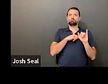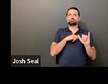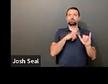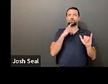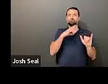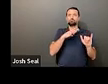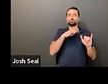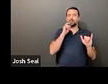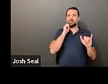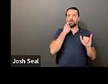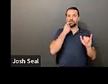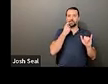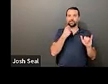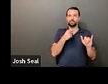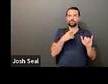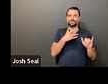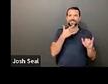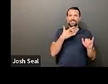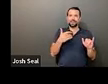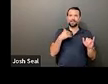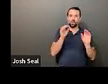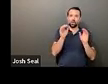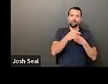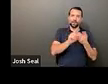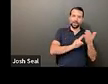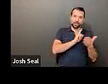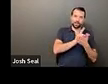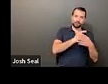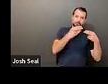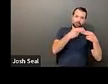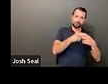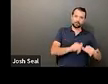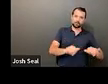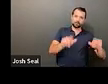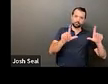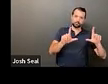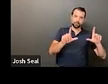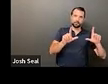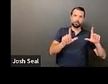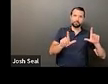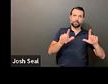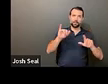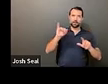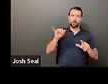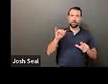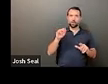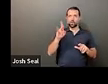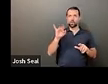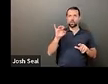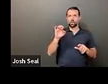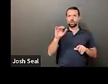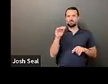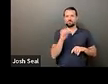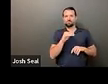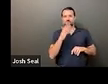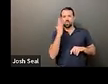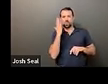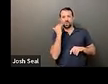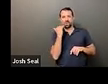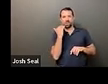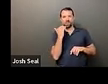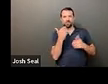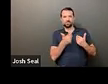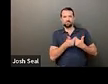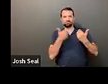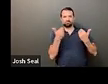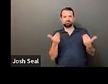an office hour slide. And then Julie, our wrangler, said, why do we do that separate from all? And I'm like, oh my